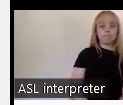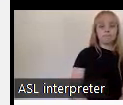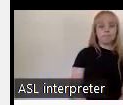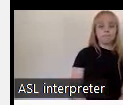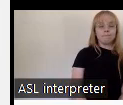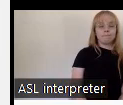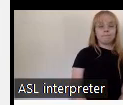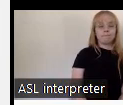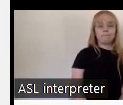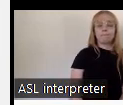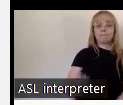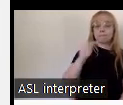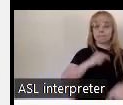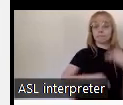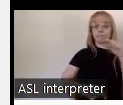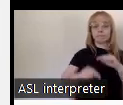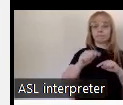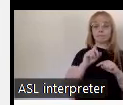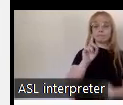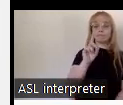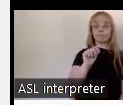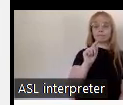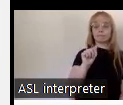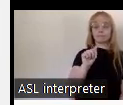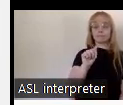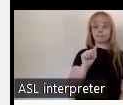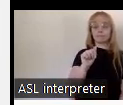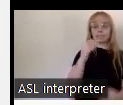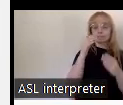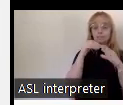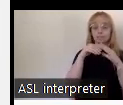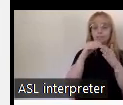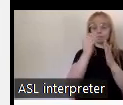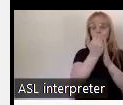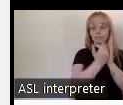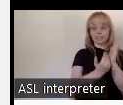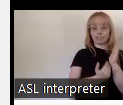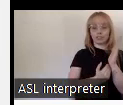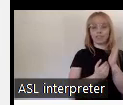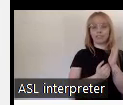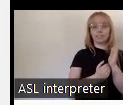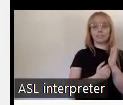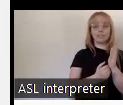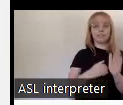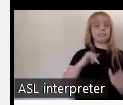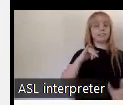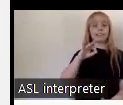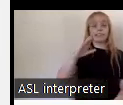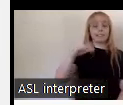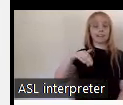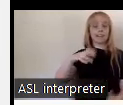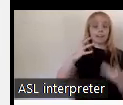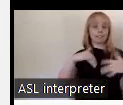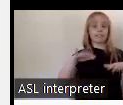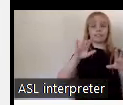It brings me back to the data entry. So if this were the first time I had done that and we had not seen that completed check mark on there,